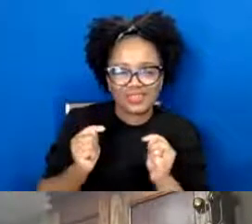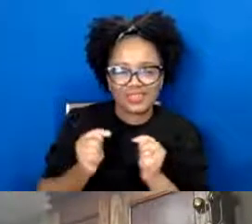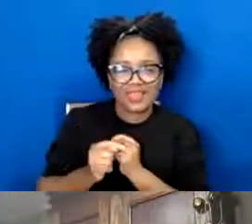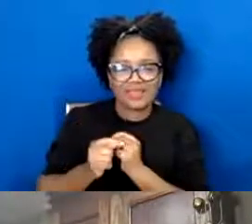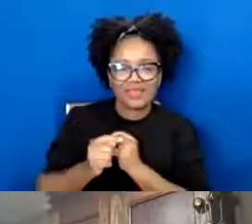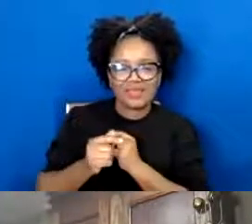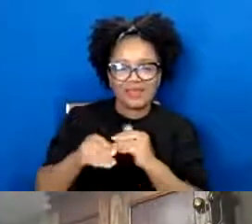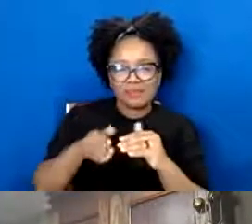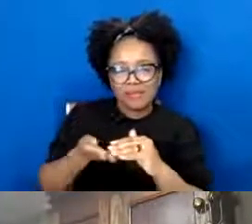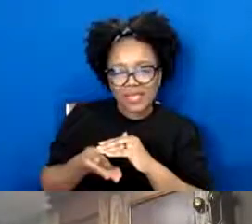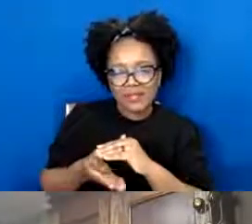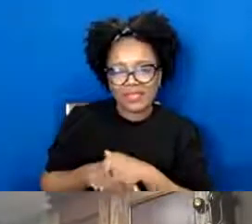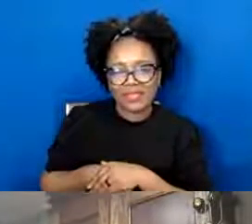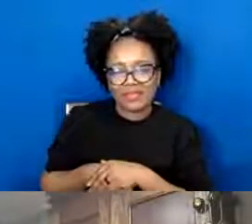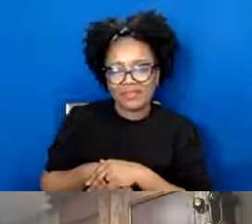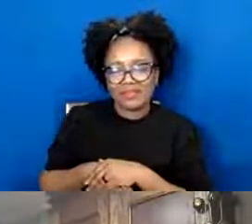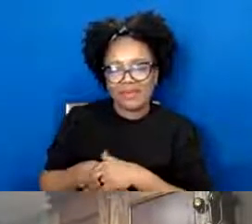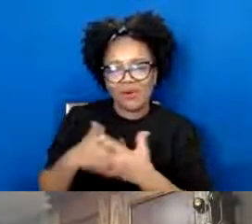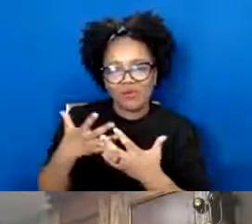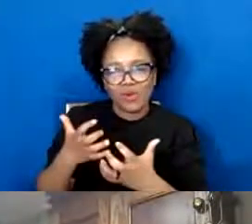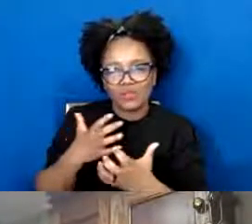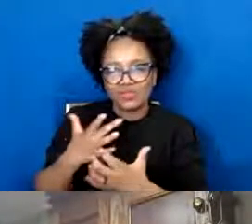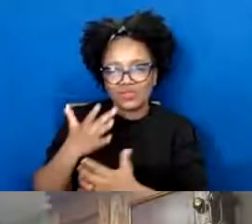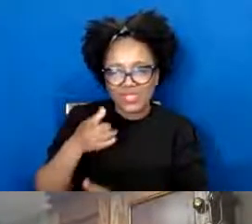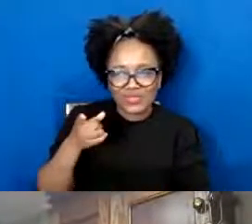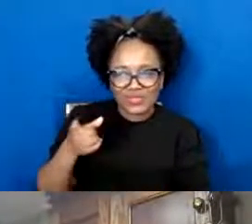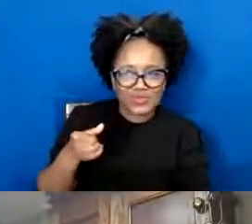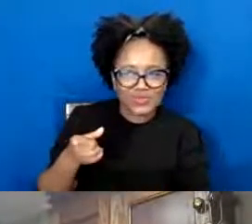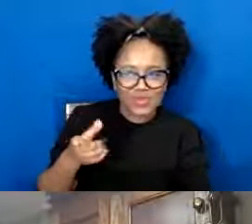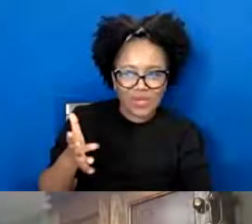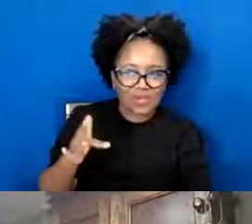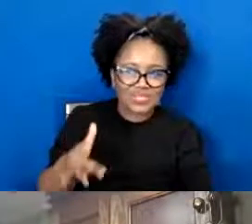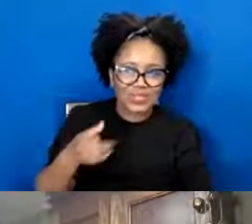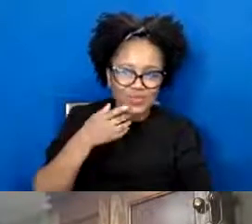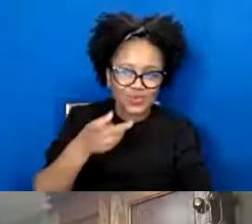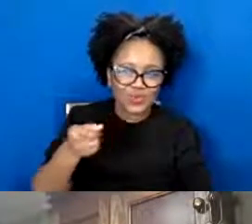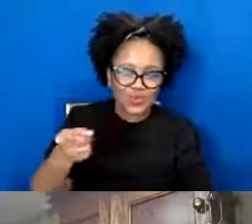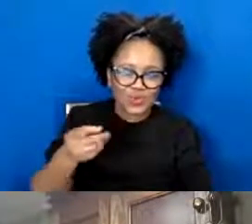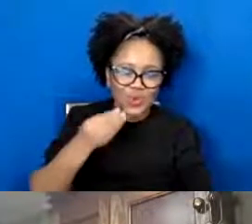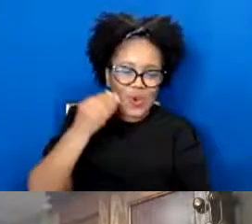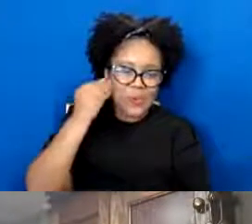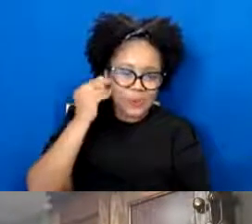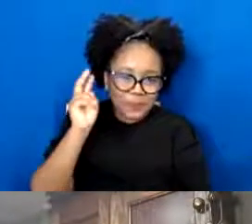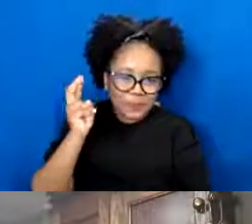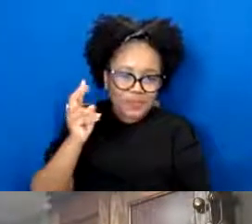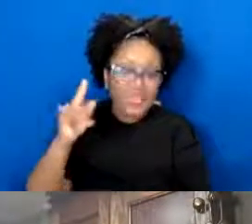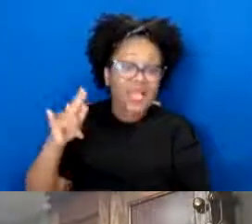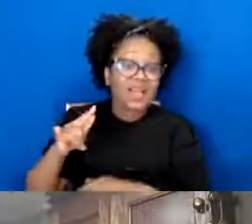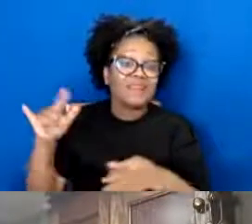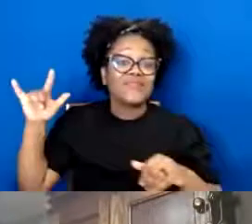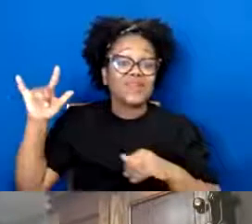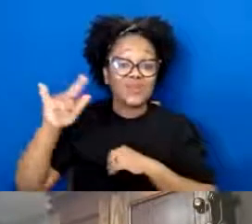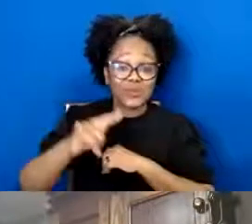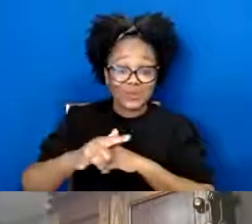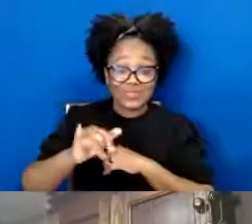you home. I flew to the land where she and I first met, where I knew you in her